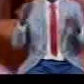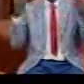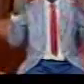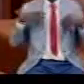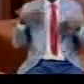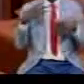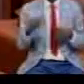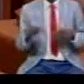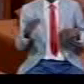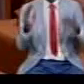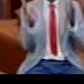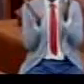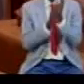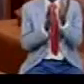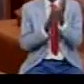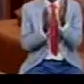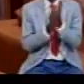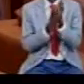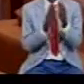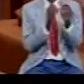Praise the Lord.